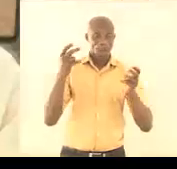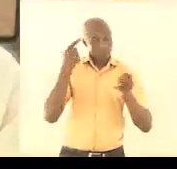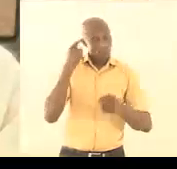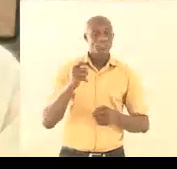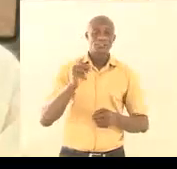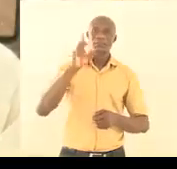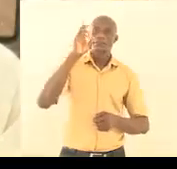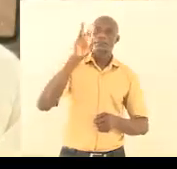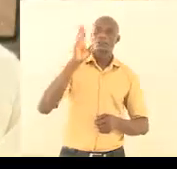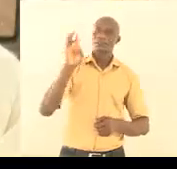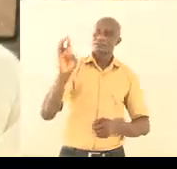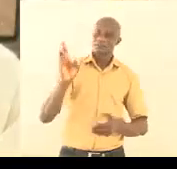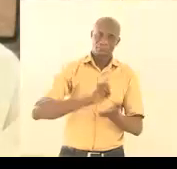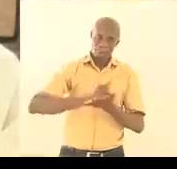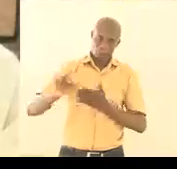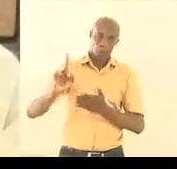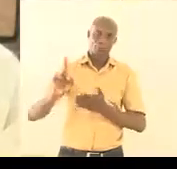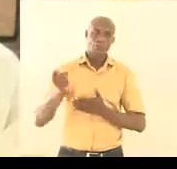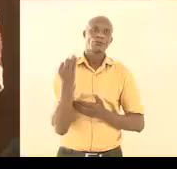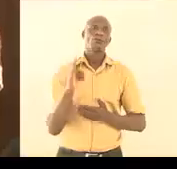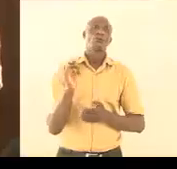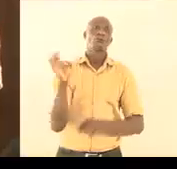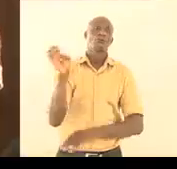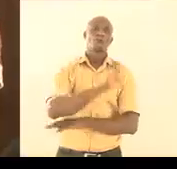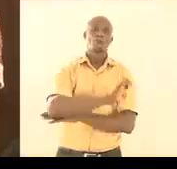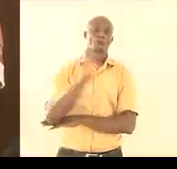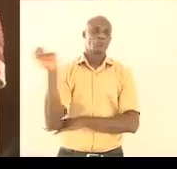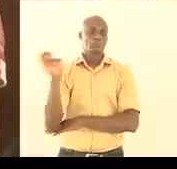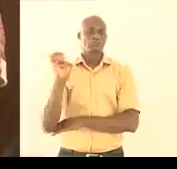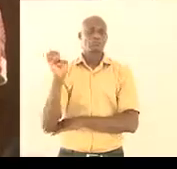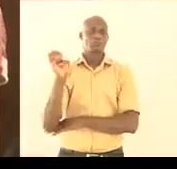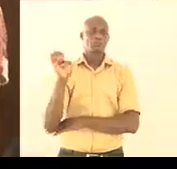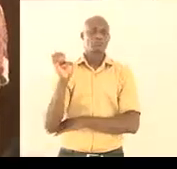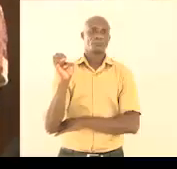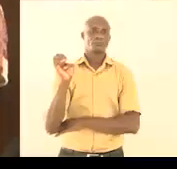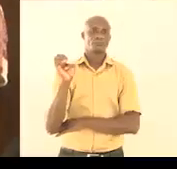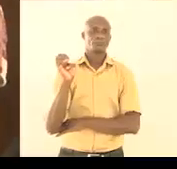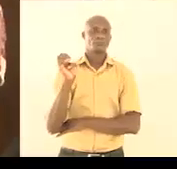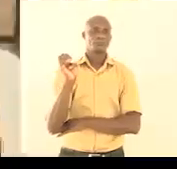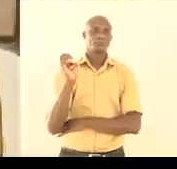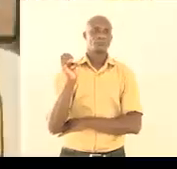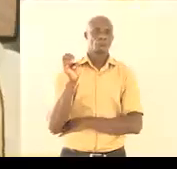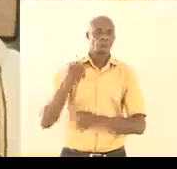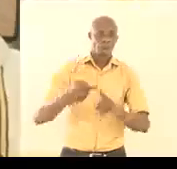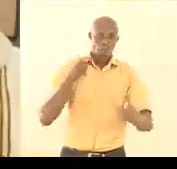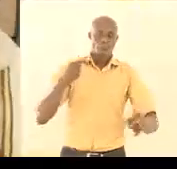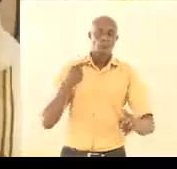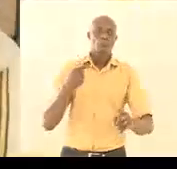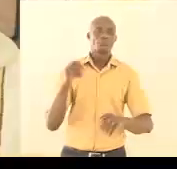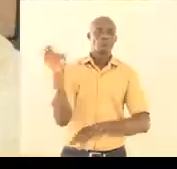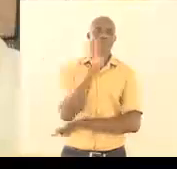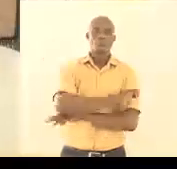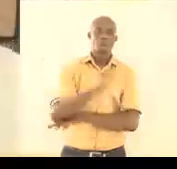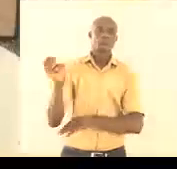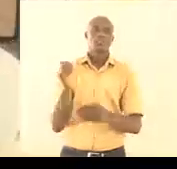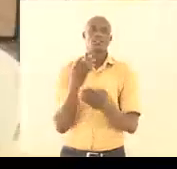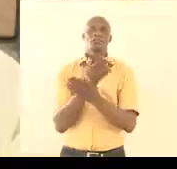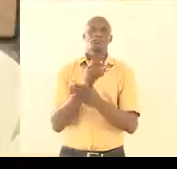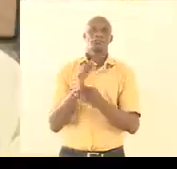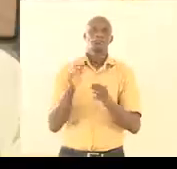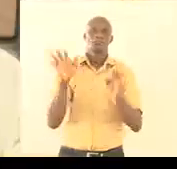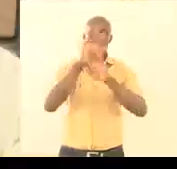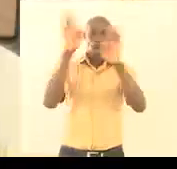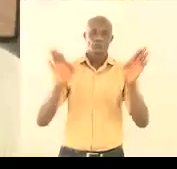Easter. From death to life. Yes. Is the theme for the entire, from Easter Sunday to